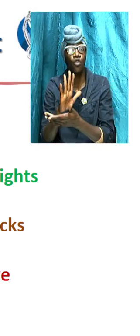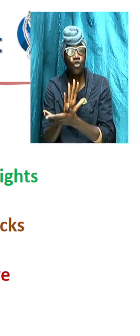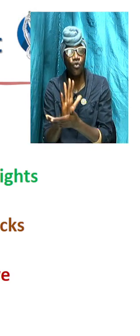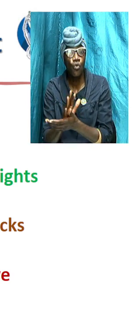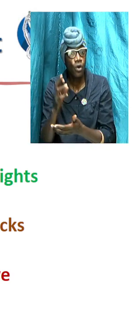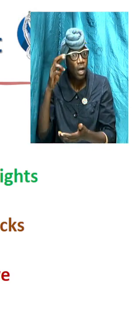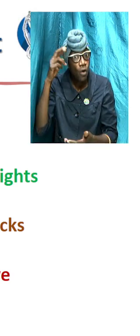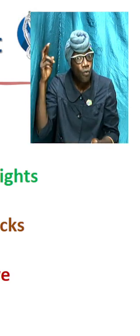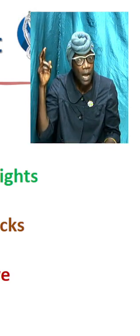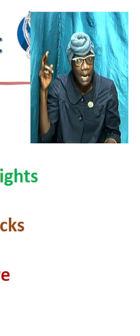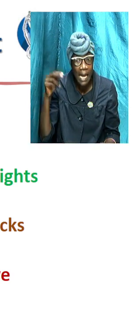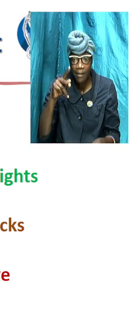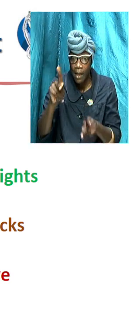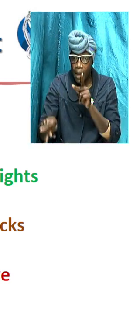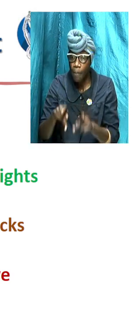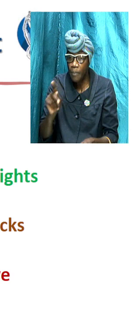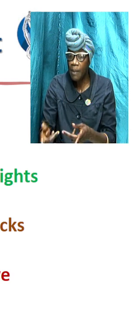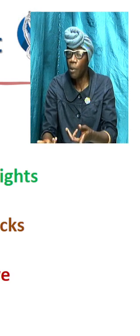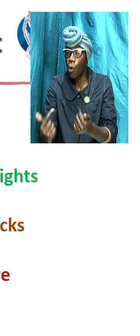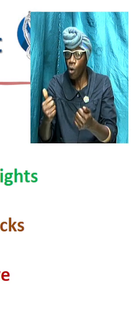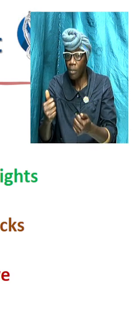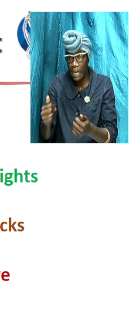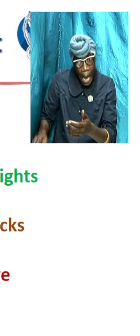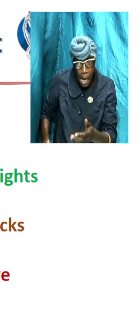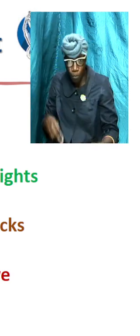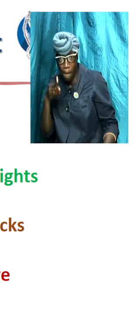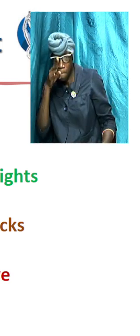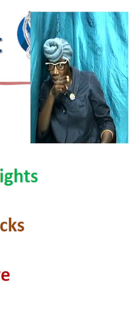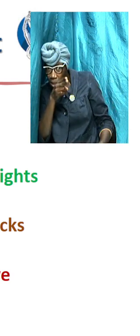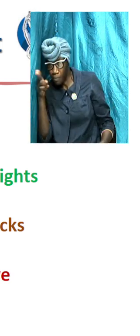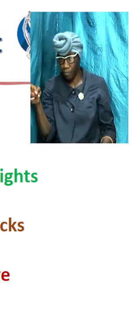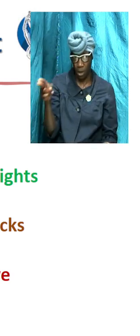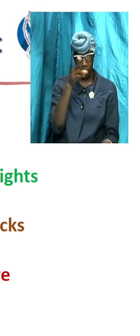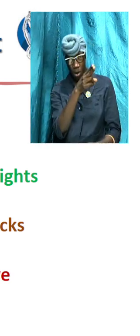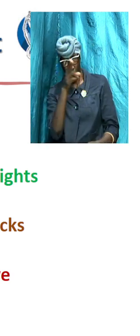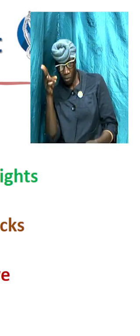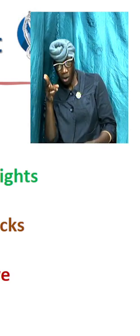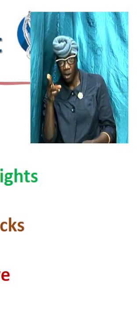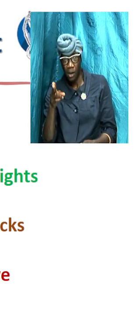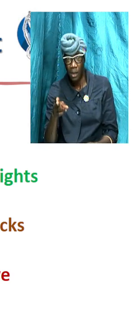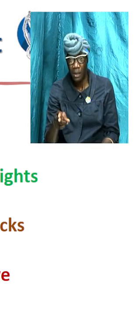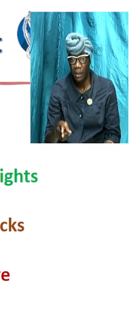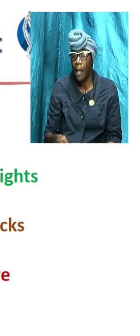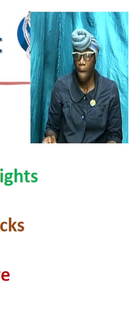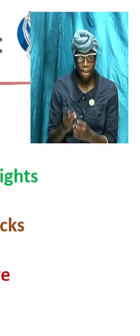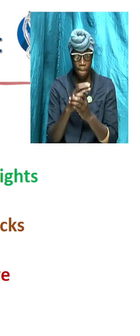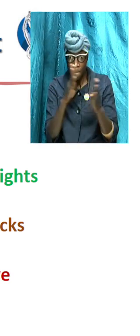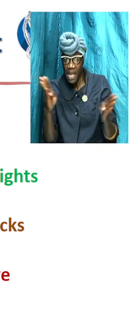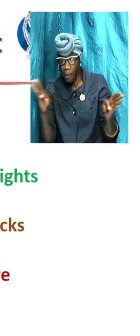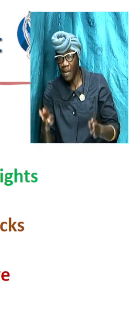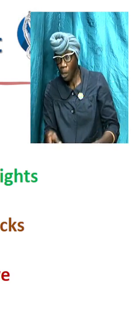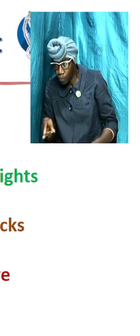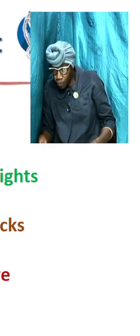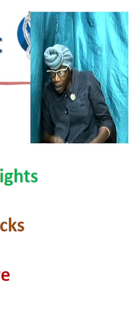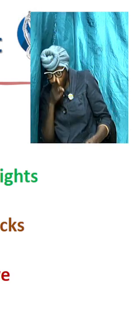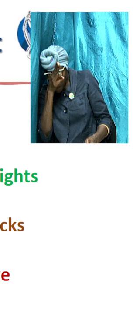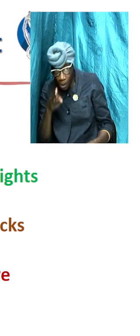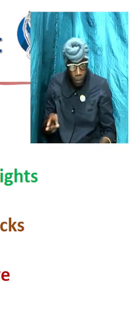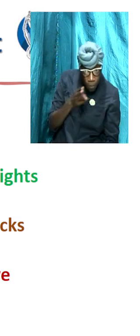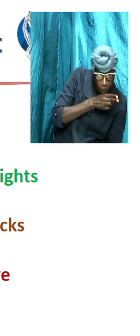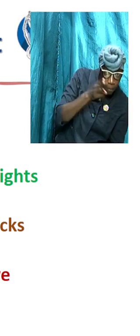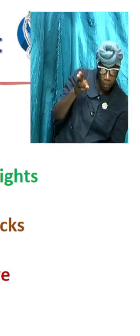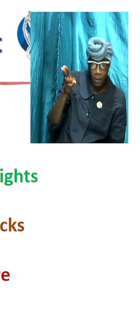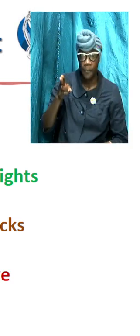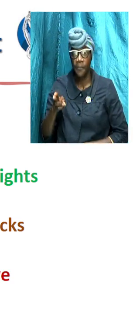that people came in and they were shooting. Amen. I mean, mass shooting all over the world. Parkland